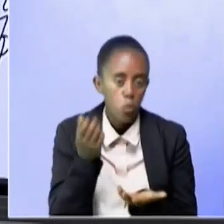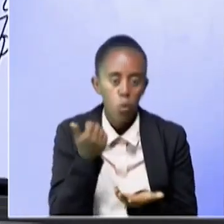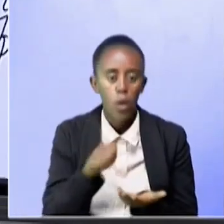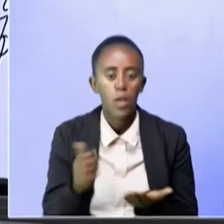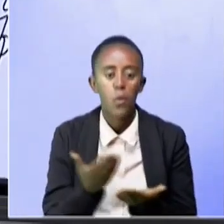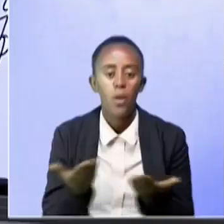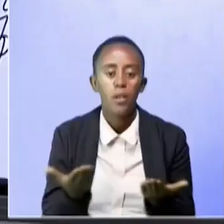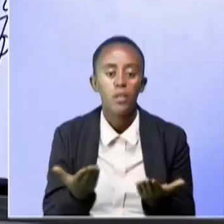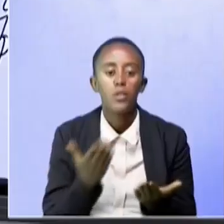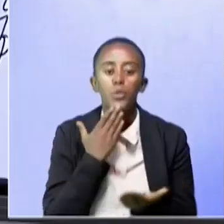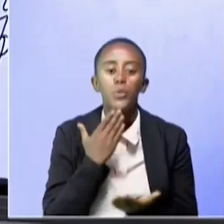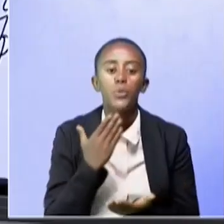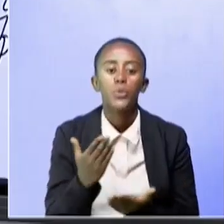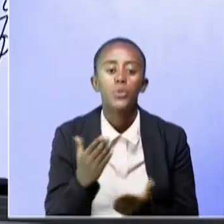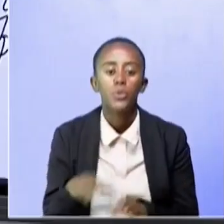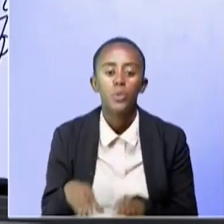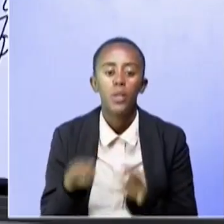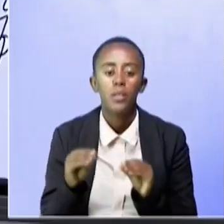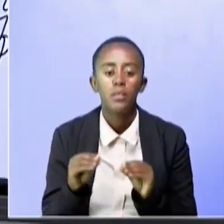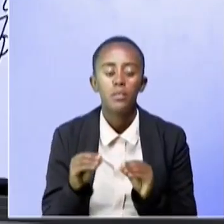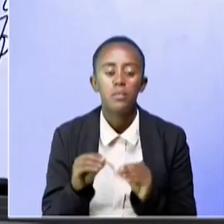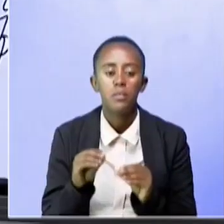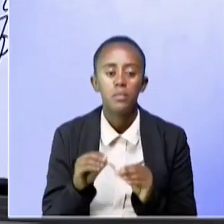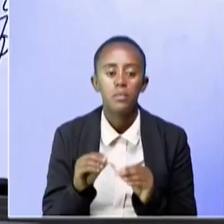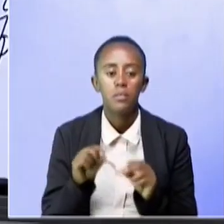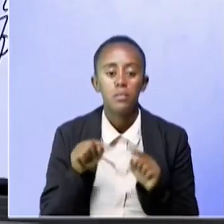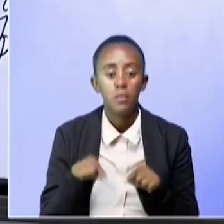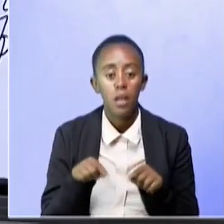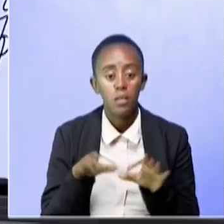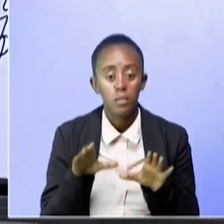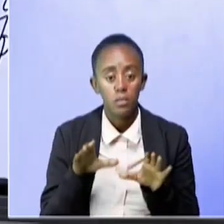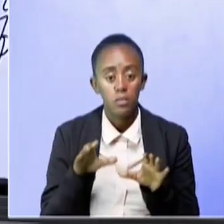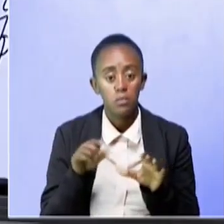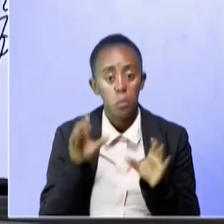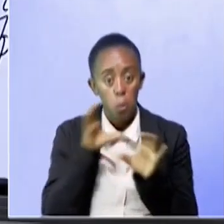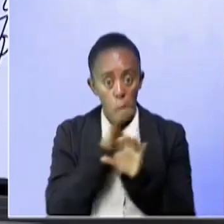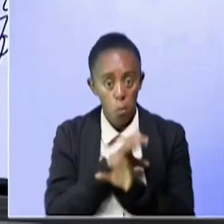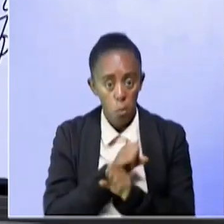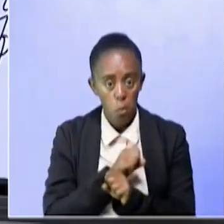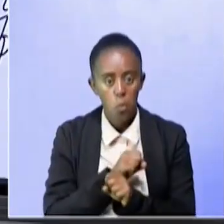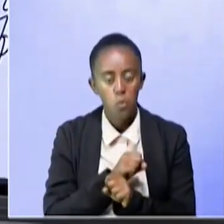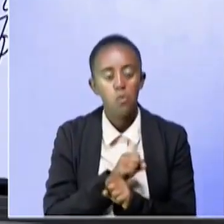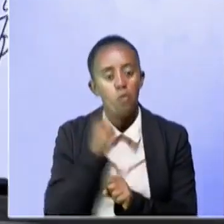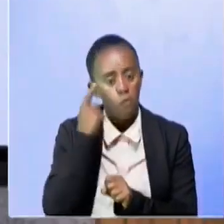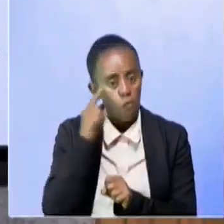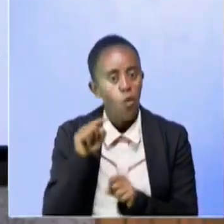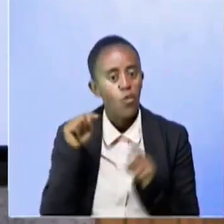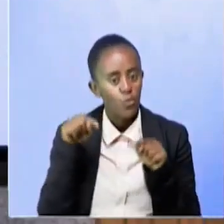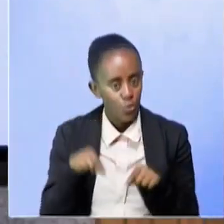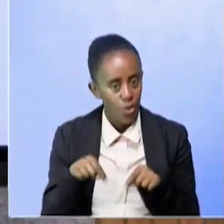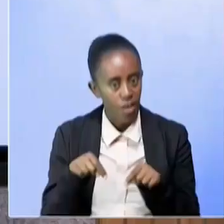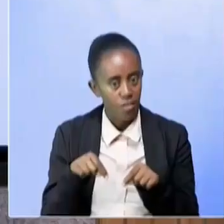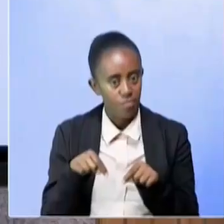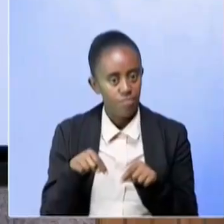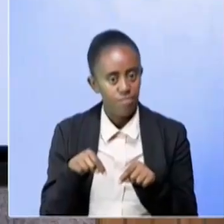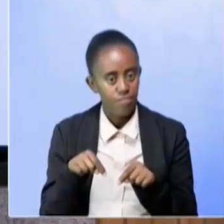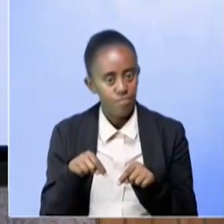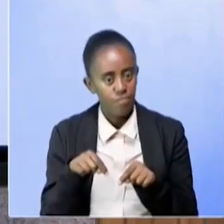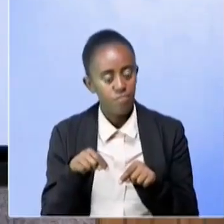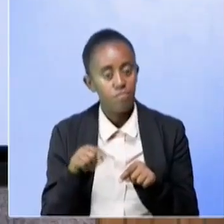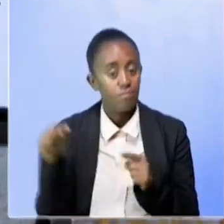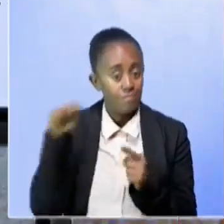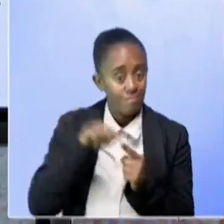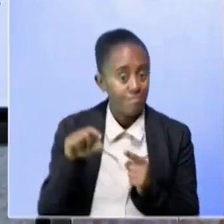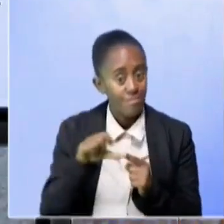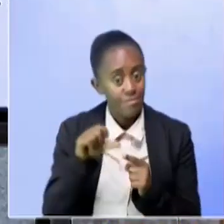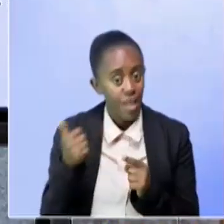Dear students, that is all we have for today. Until we meet